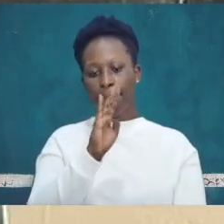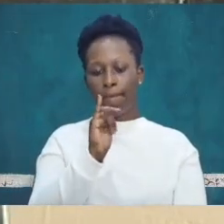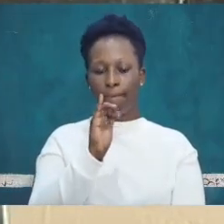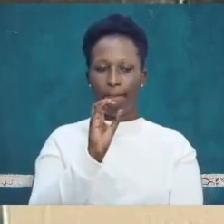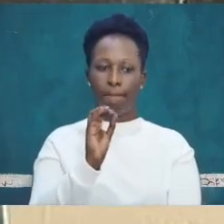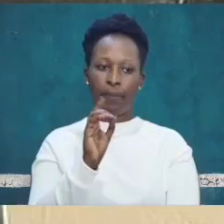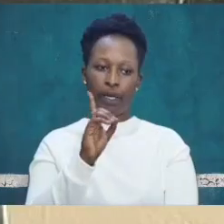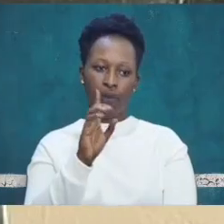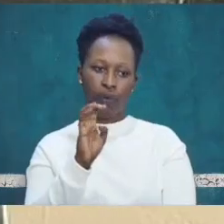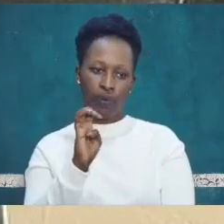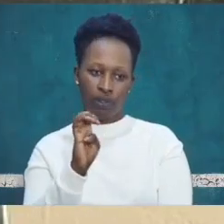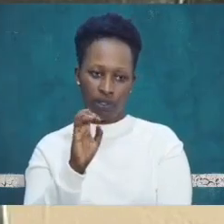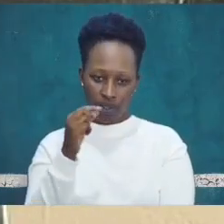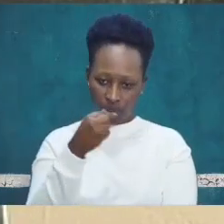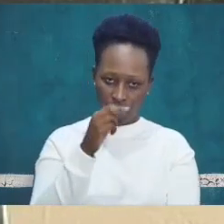biodegradable